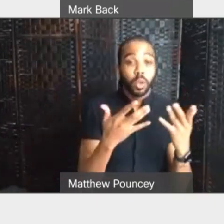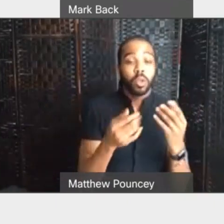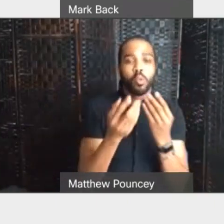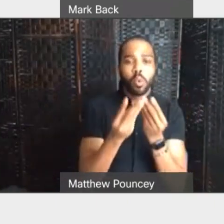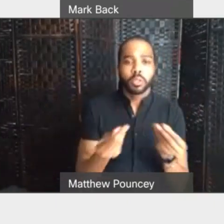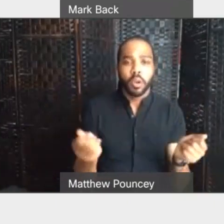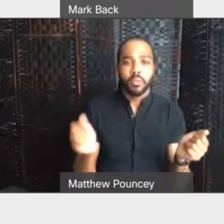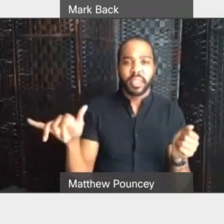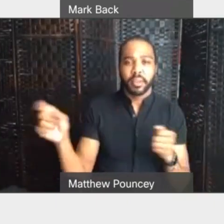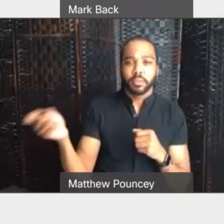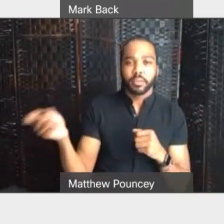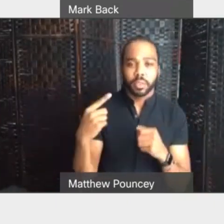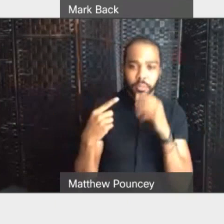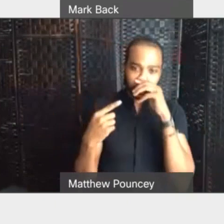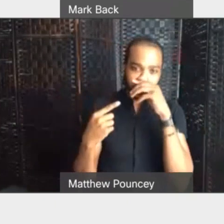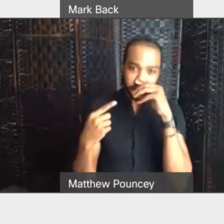question of